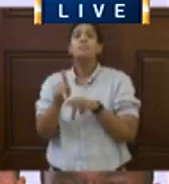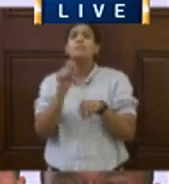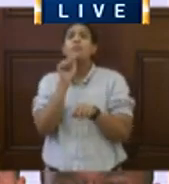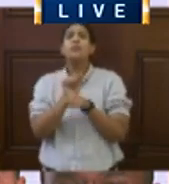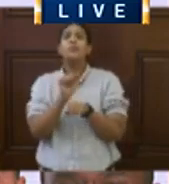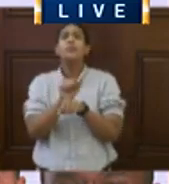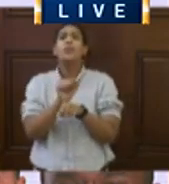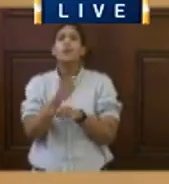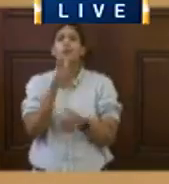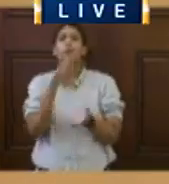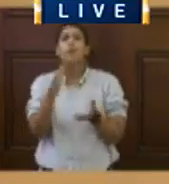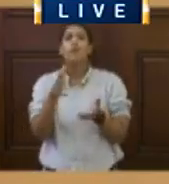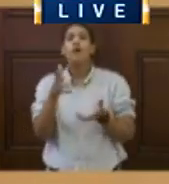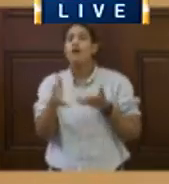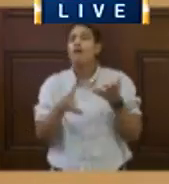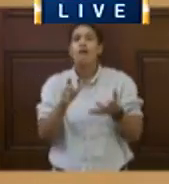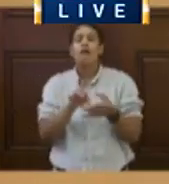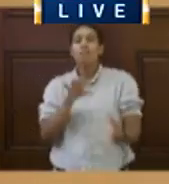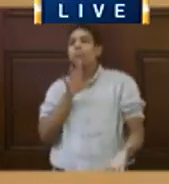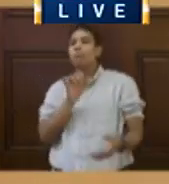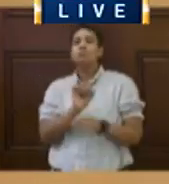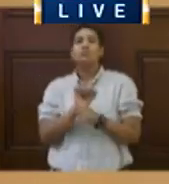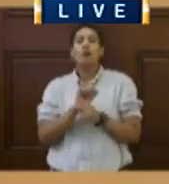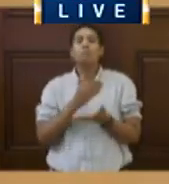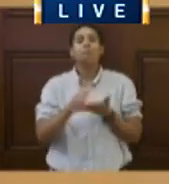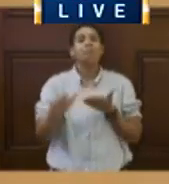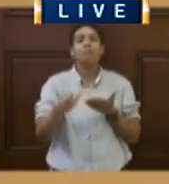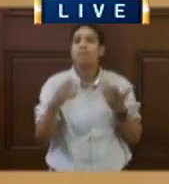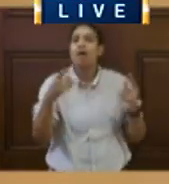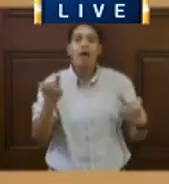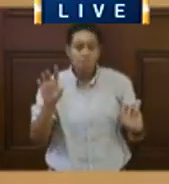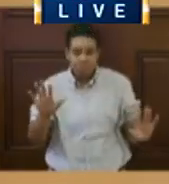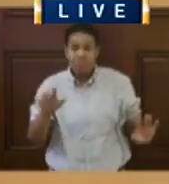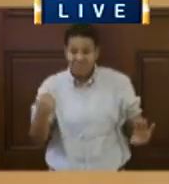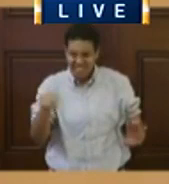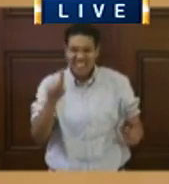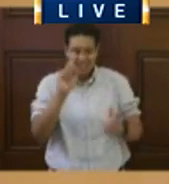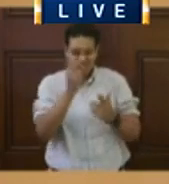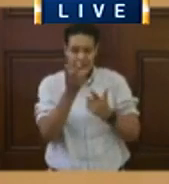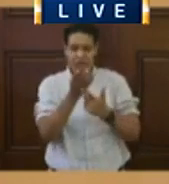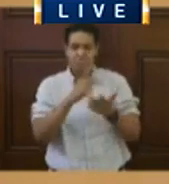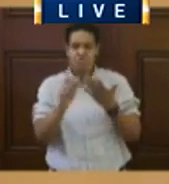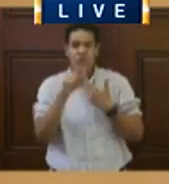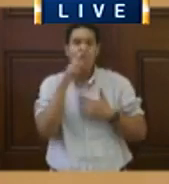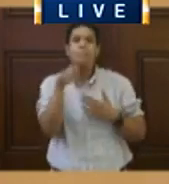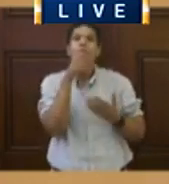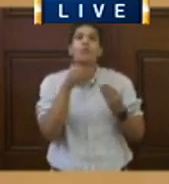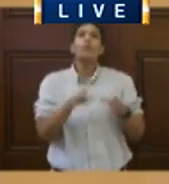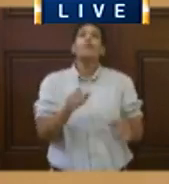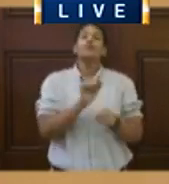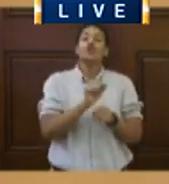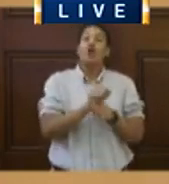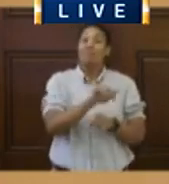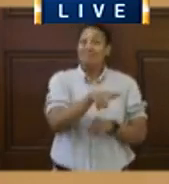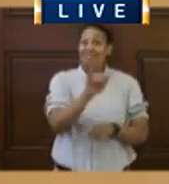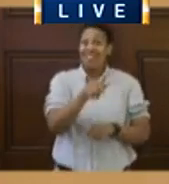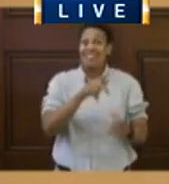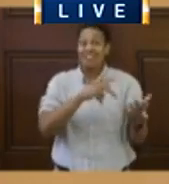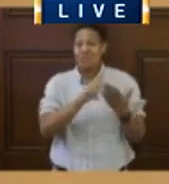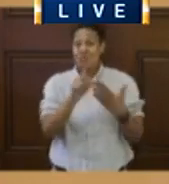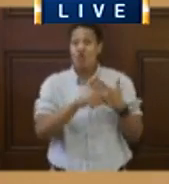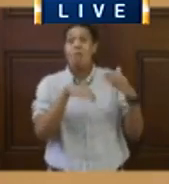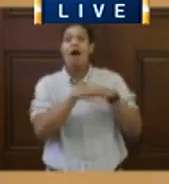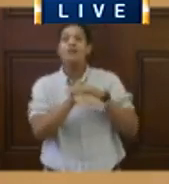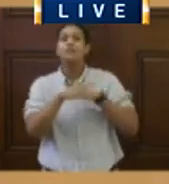been dislocated from their jobs. And in particular, this is a program that will be accessible